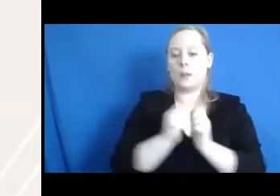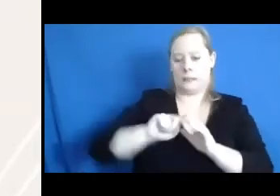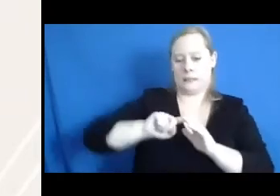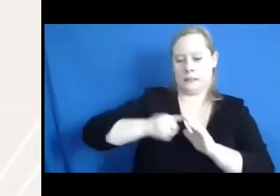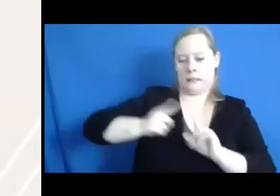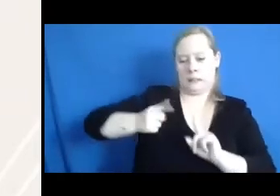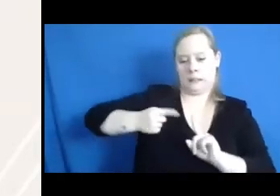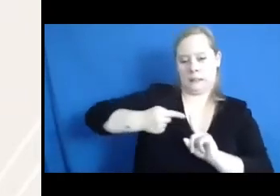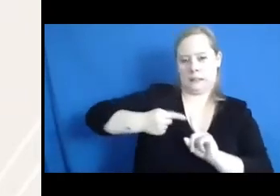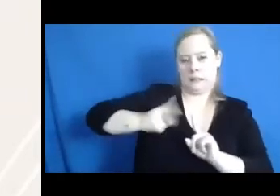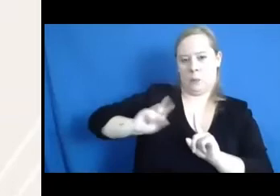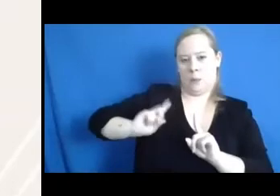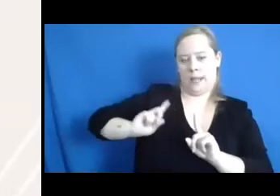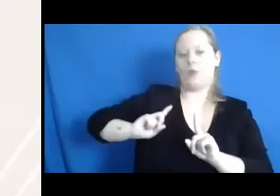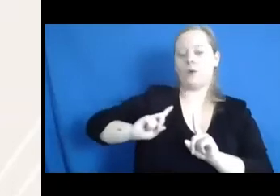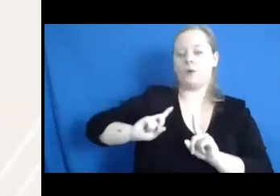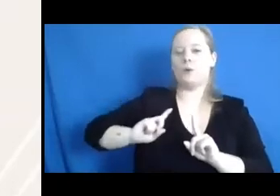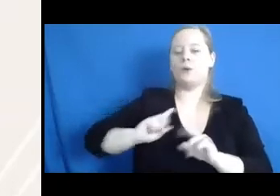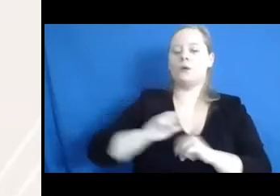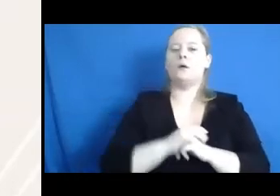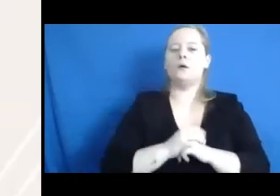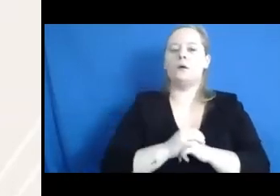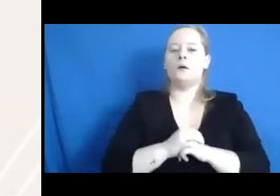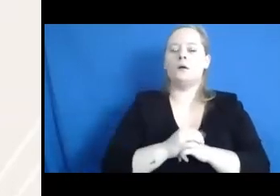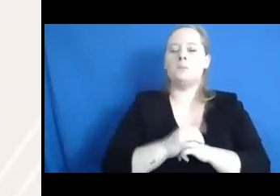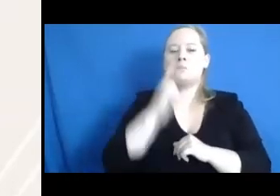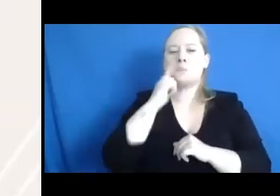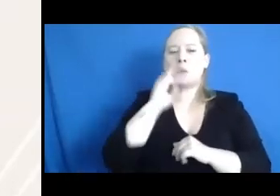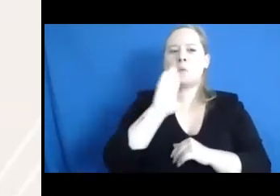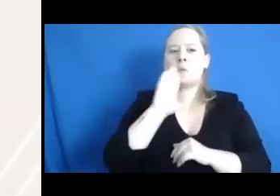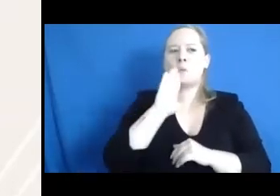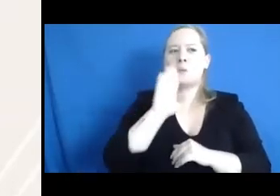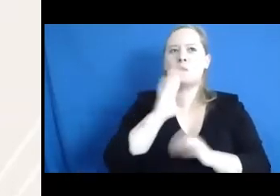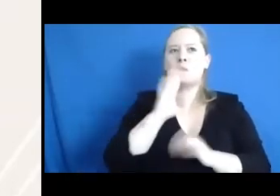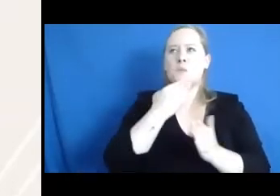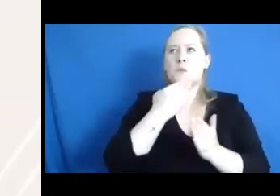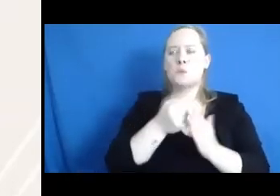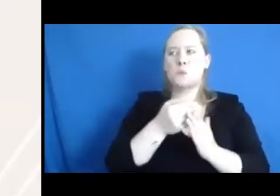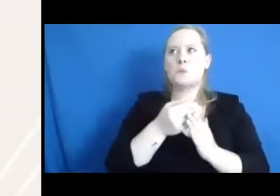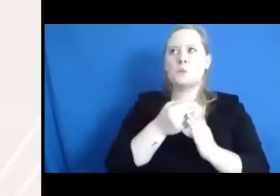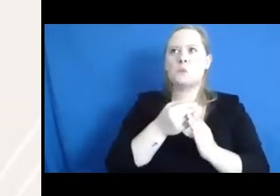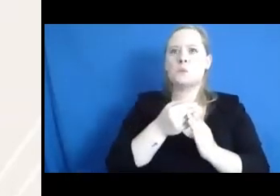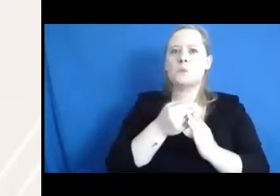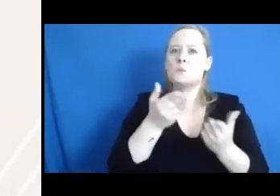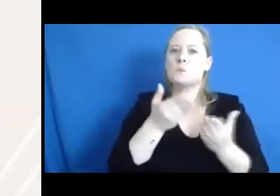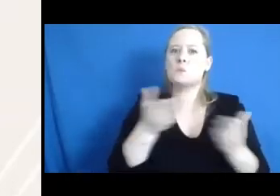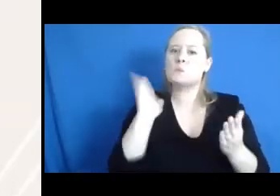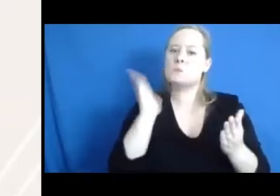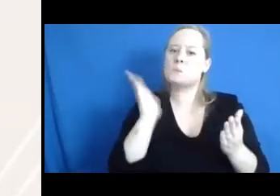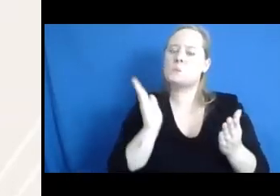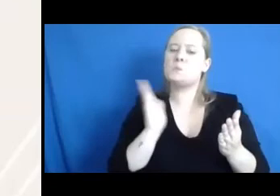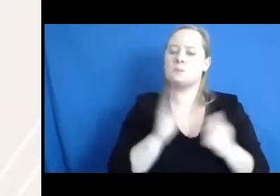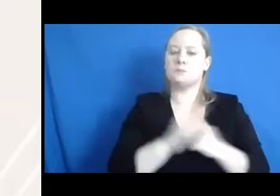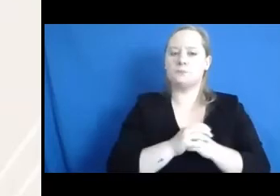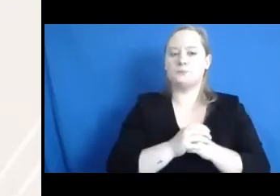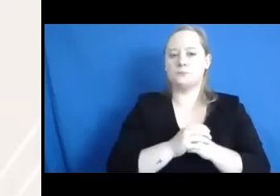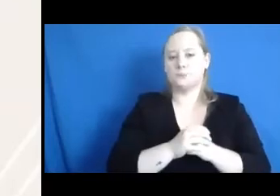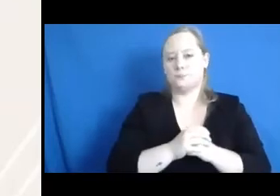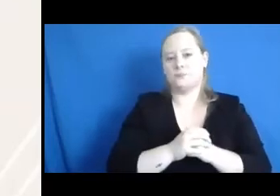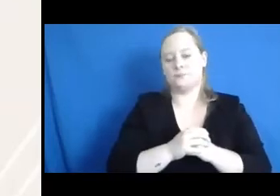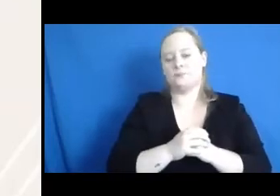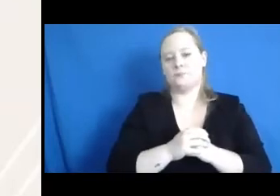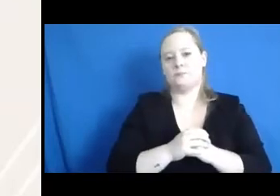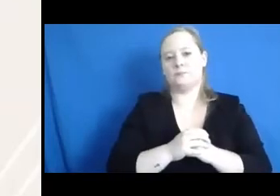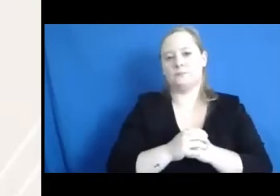be doing, we thought that this would be a really good venue for Erin to present some of this information. And